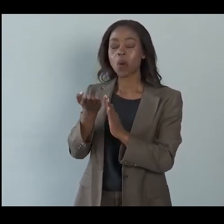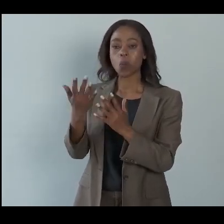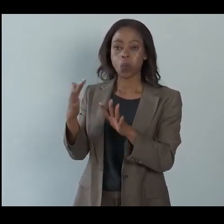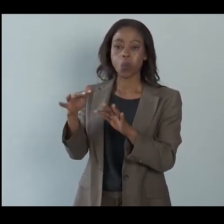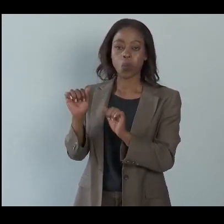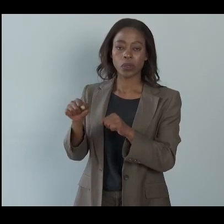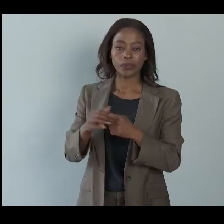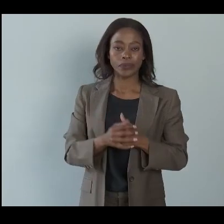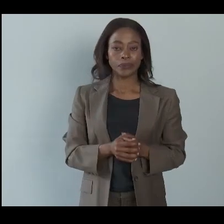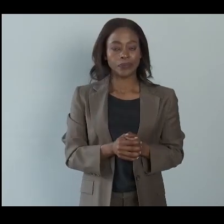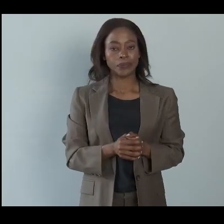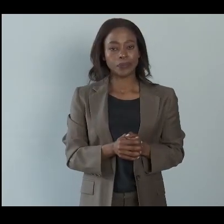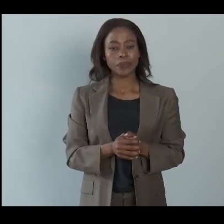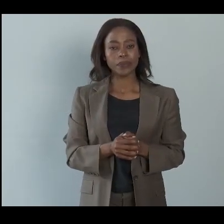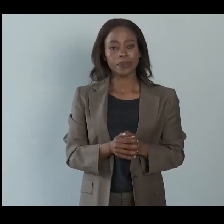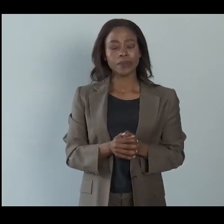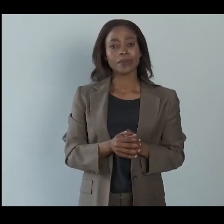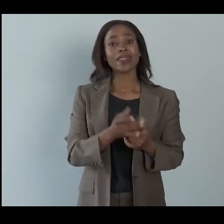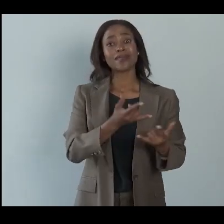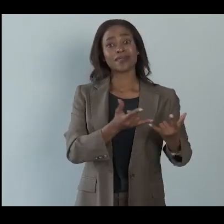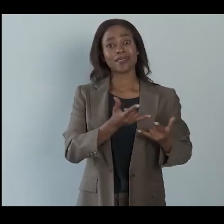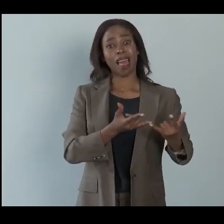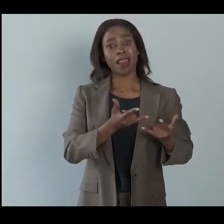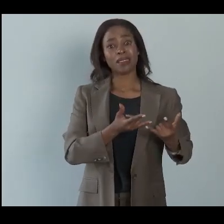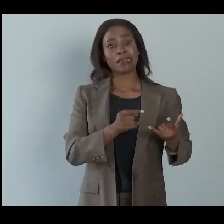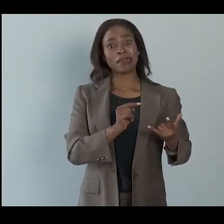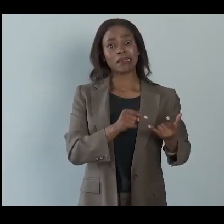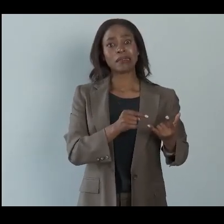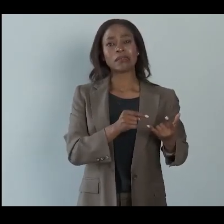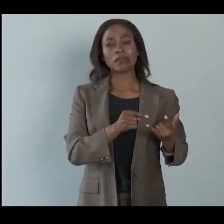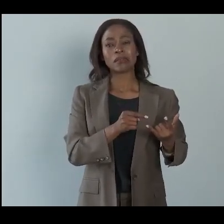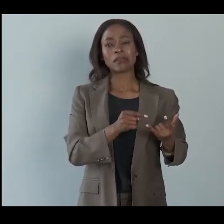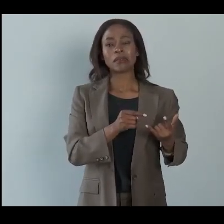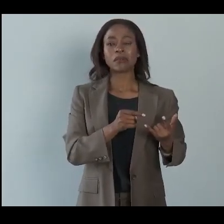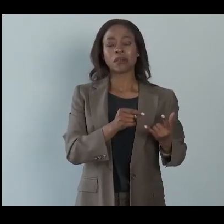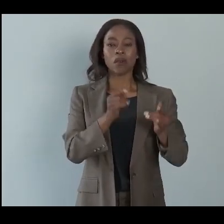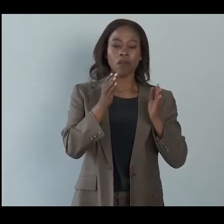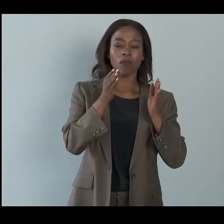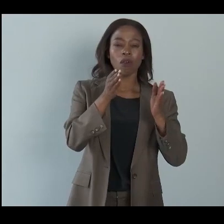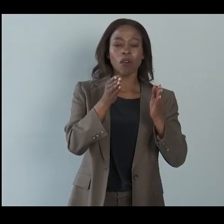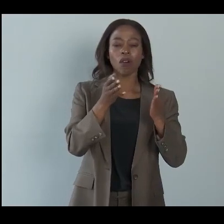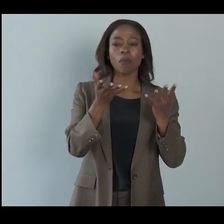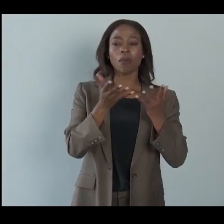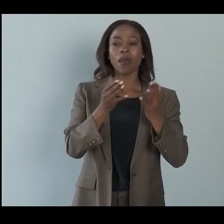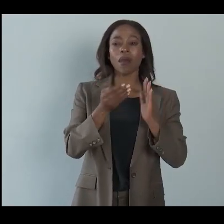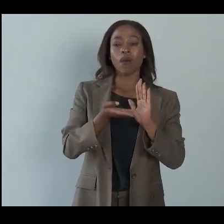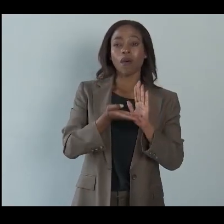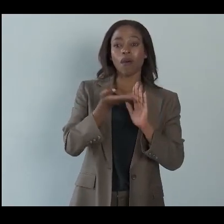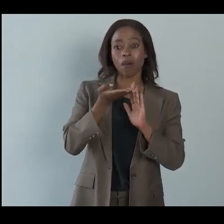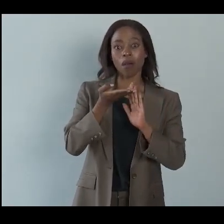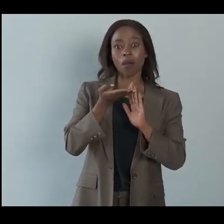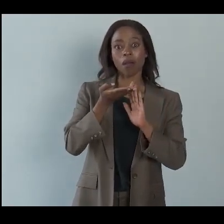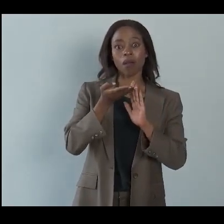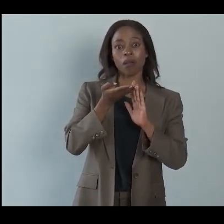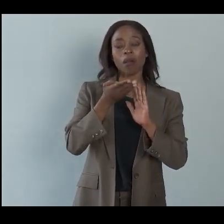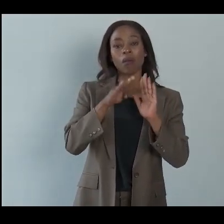nature. In terms of sales mix, Altron derives its revenue primarily from higher margin services revenue, with a